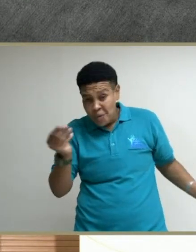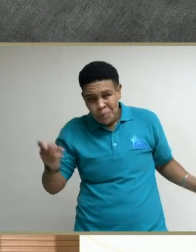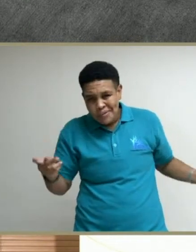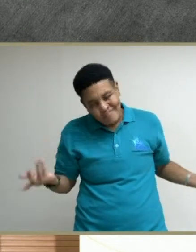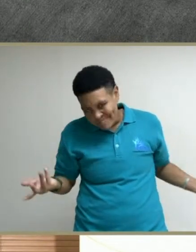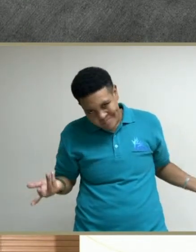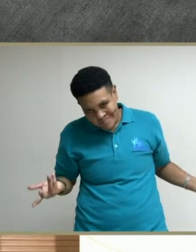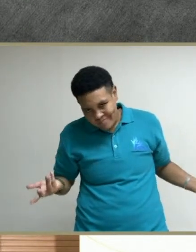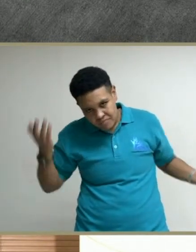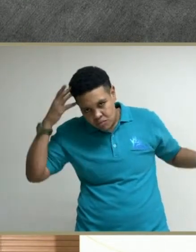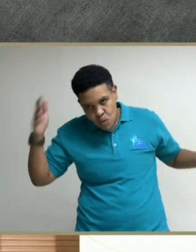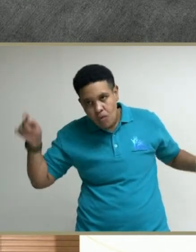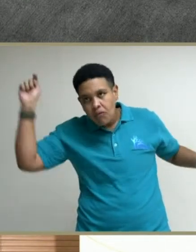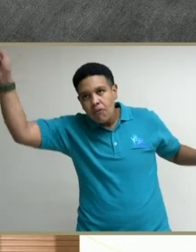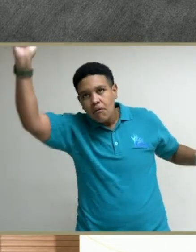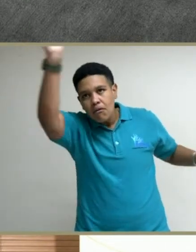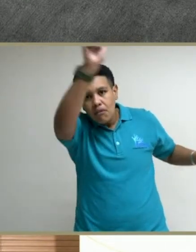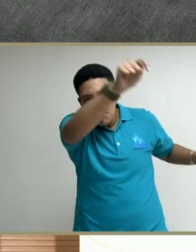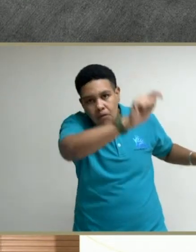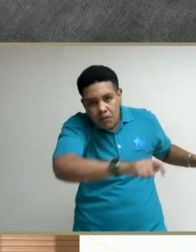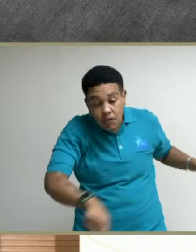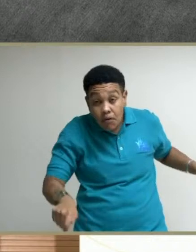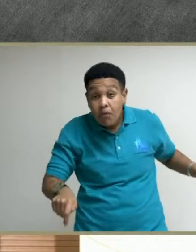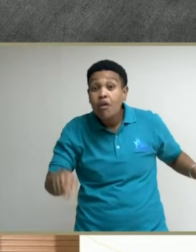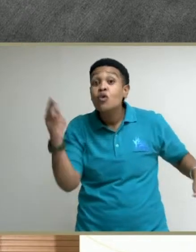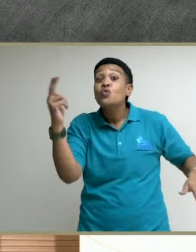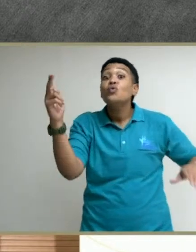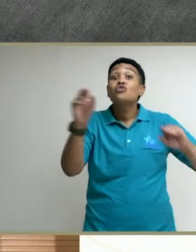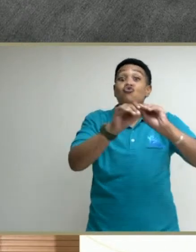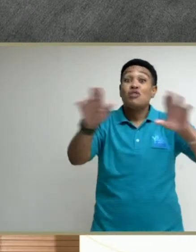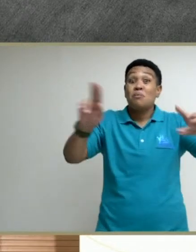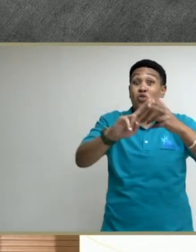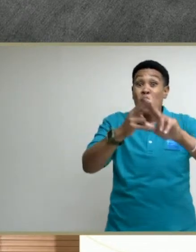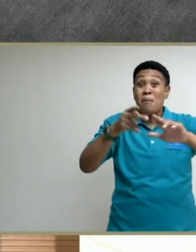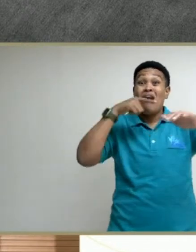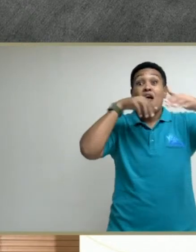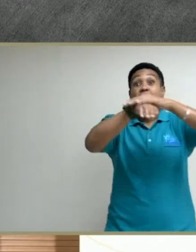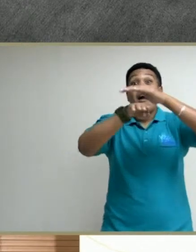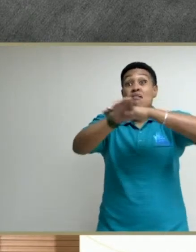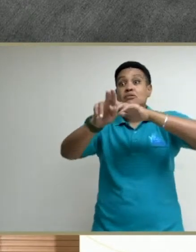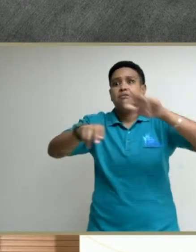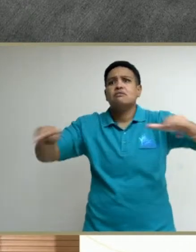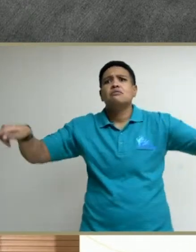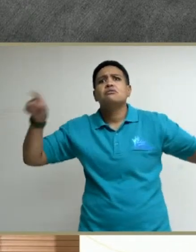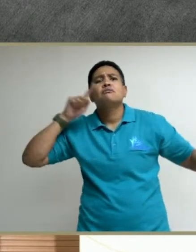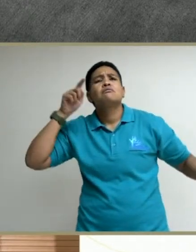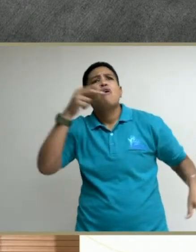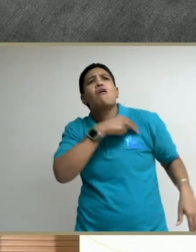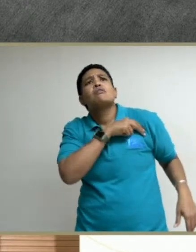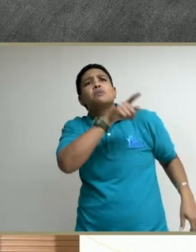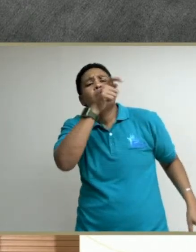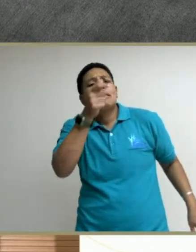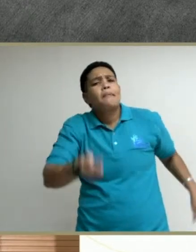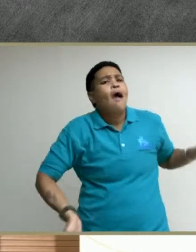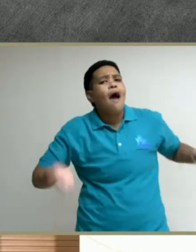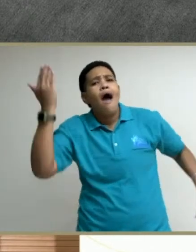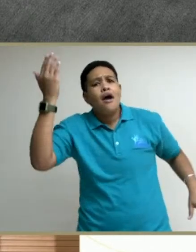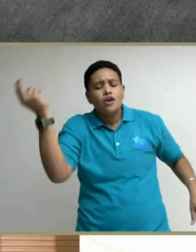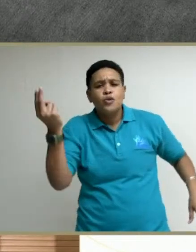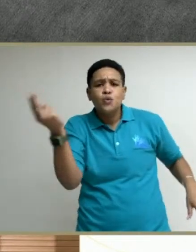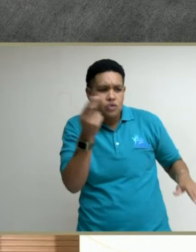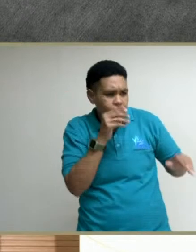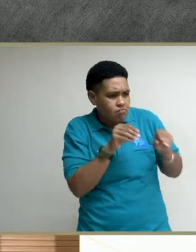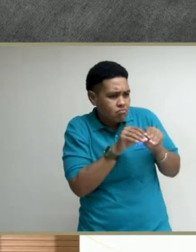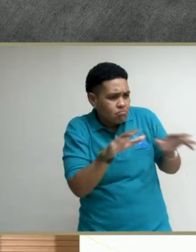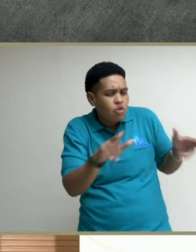number of admissions is a little bit higher than the reproductive number using the confirmed cases, and that we've had little